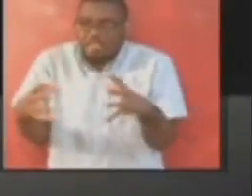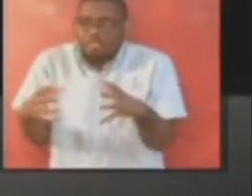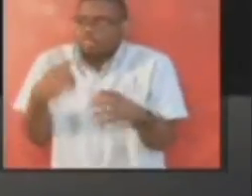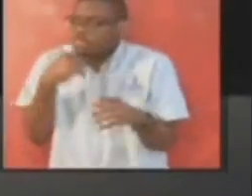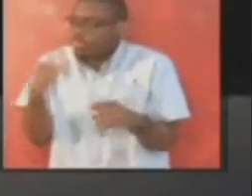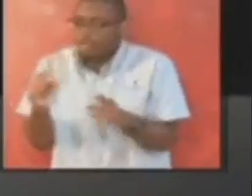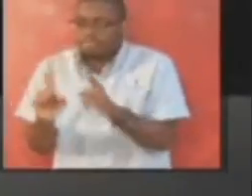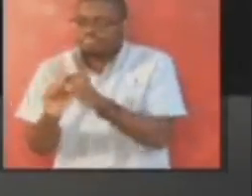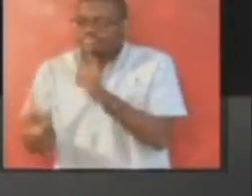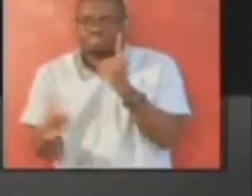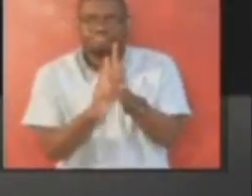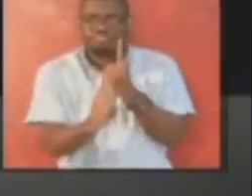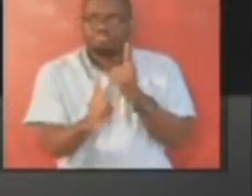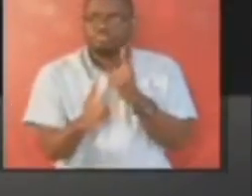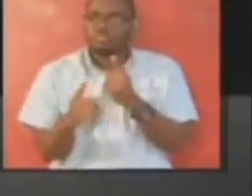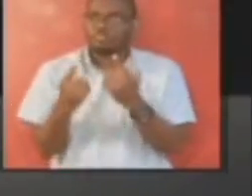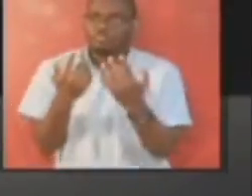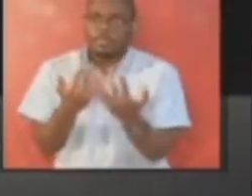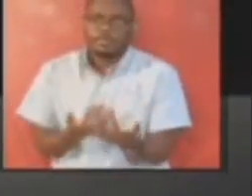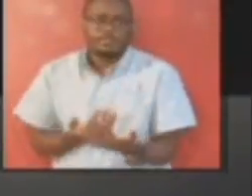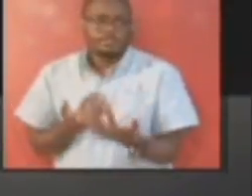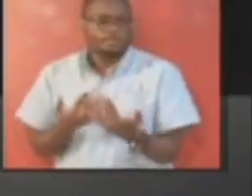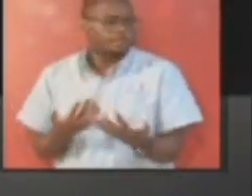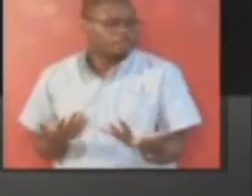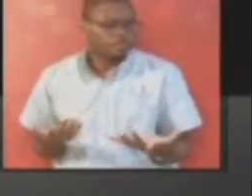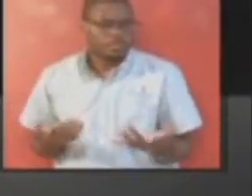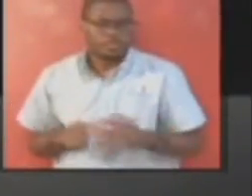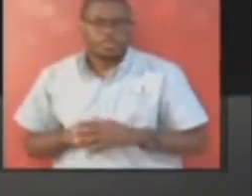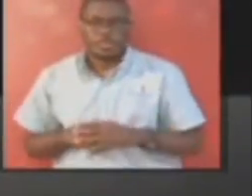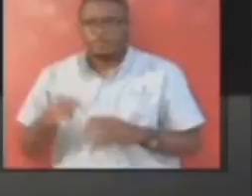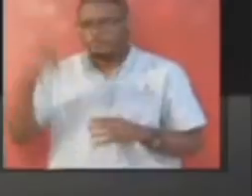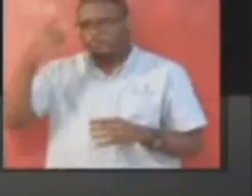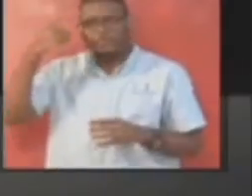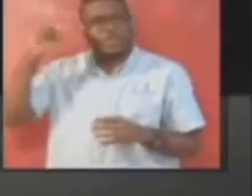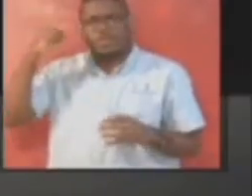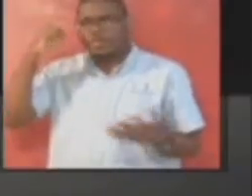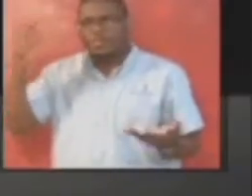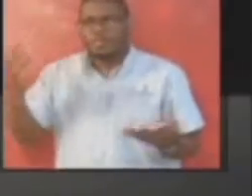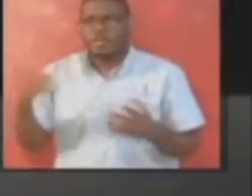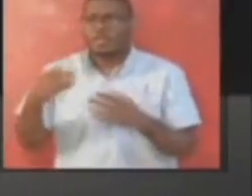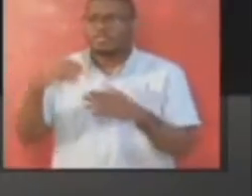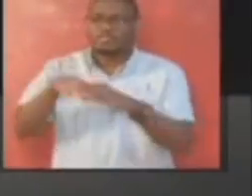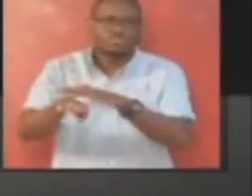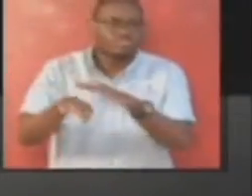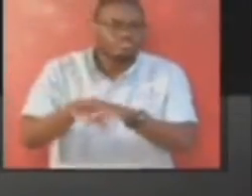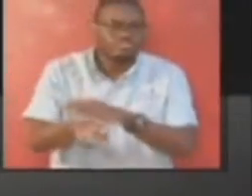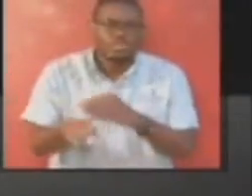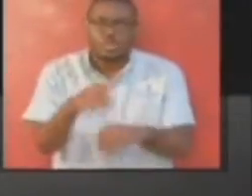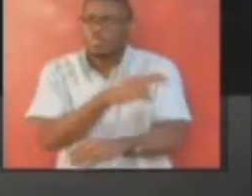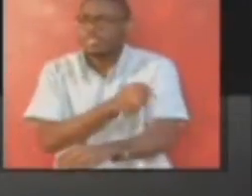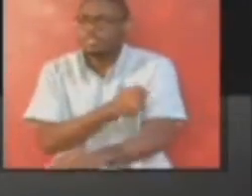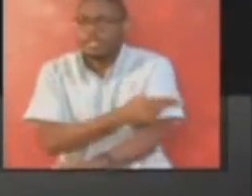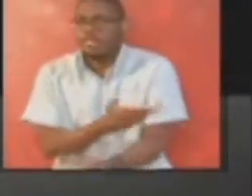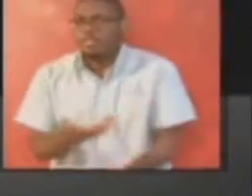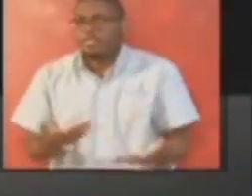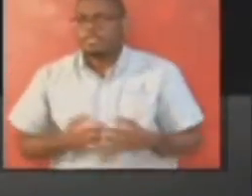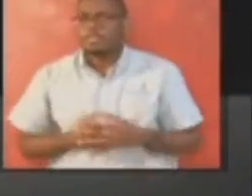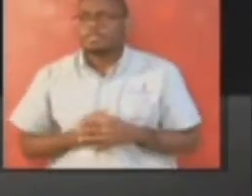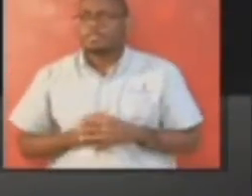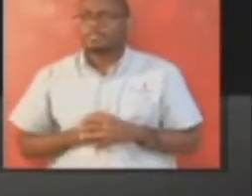distancing, waiting for their applications or whatever to be processed to go into the